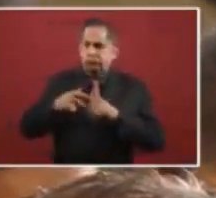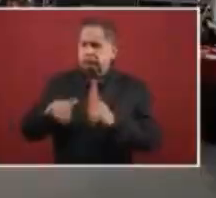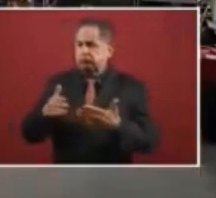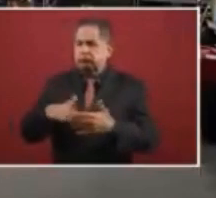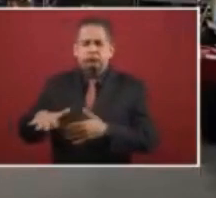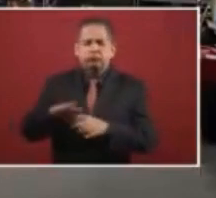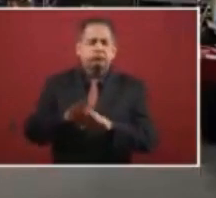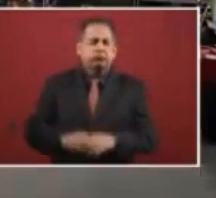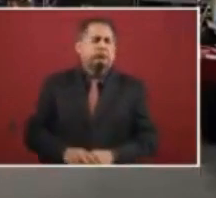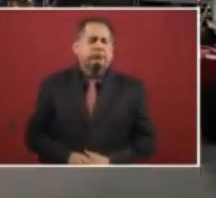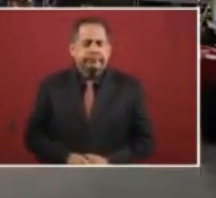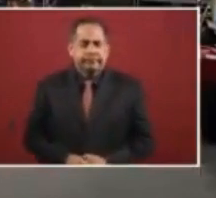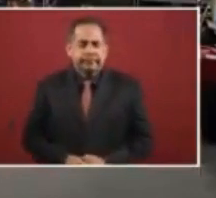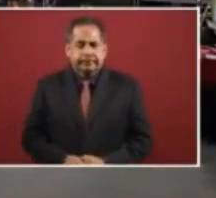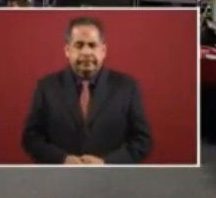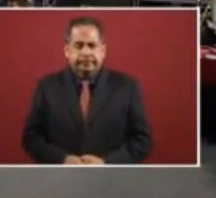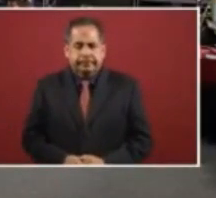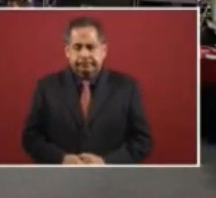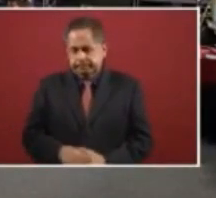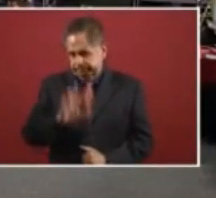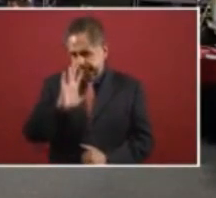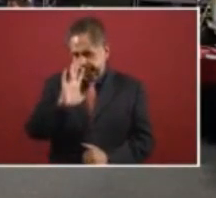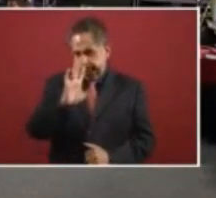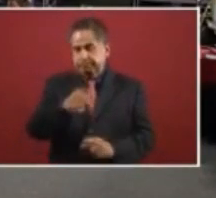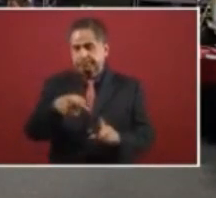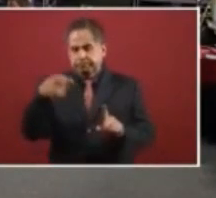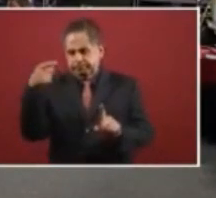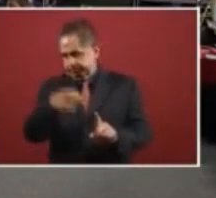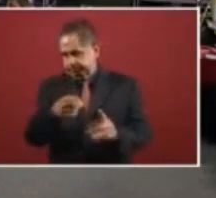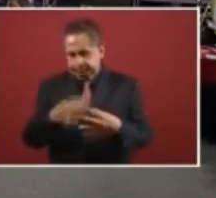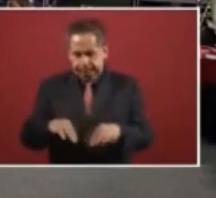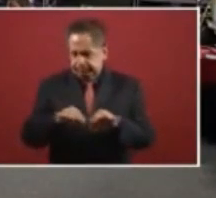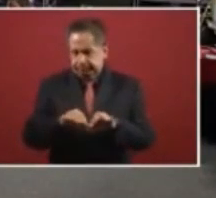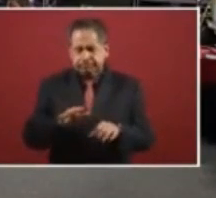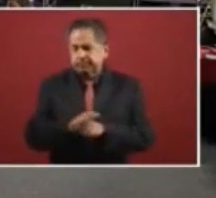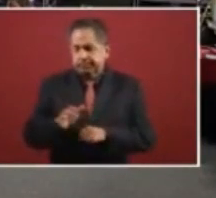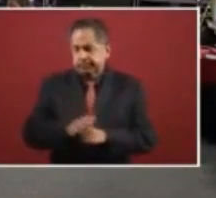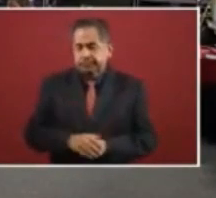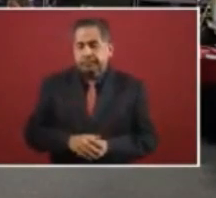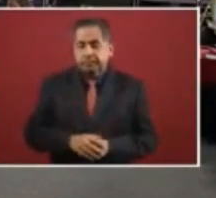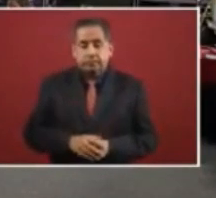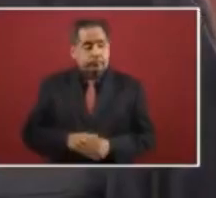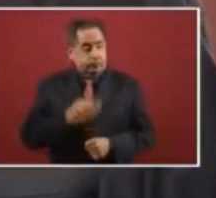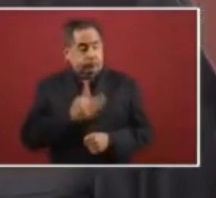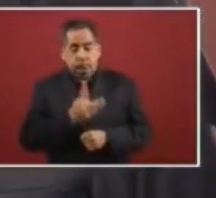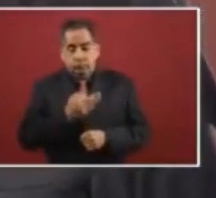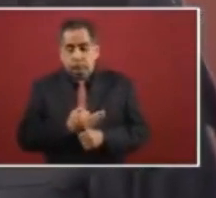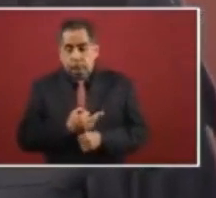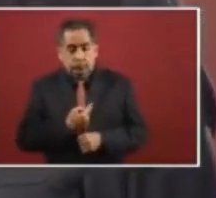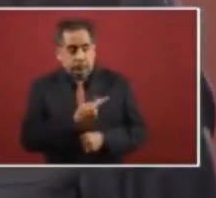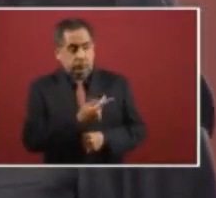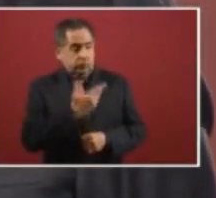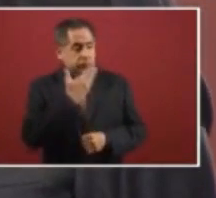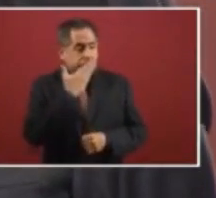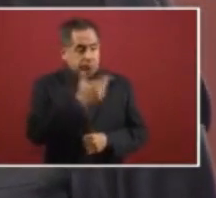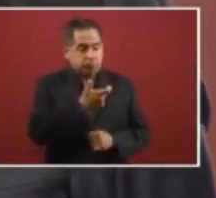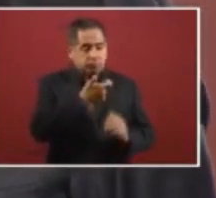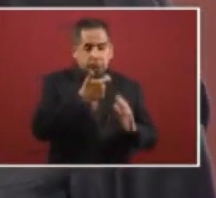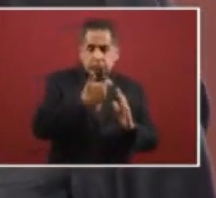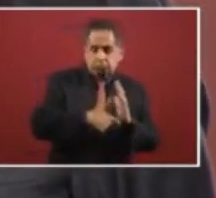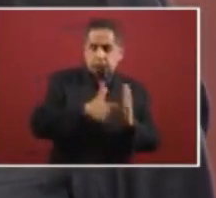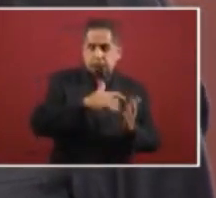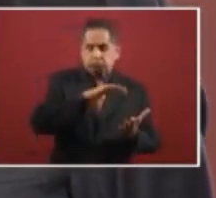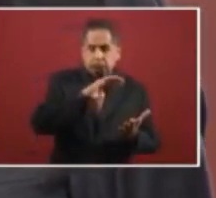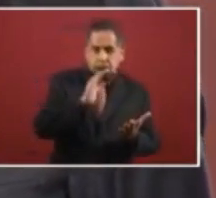So does this one win also for the population? Yes, of course, that's the most important part. As we obtain